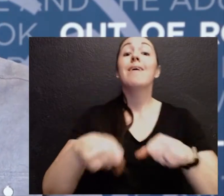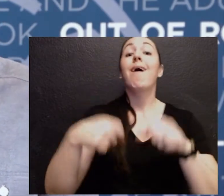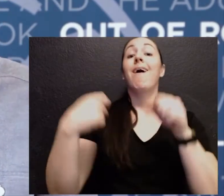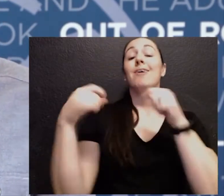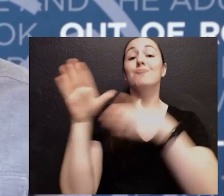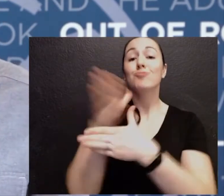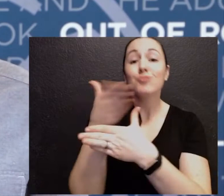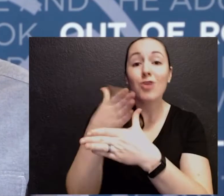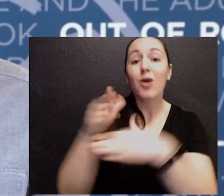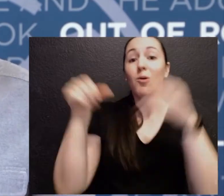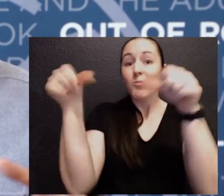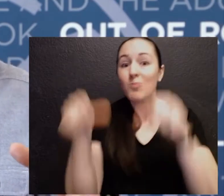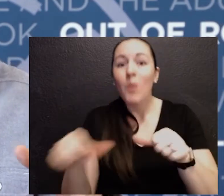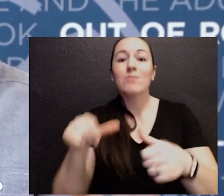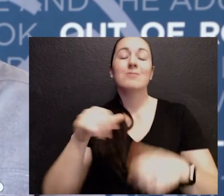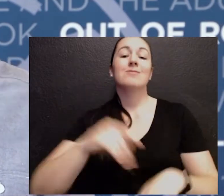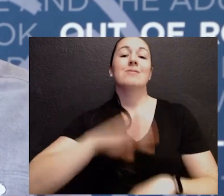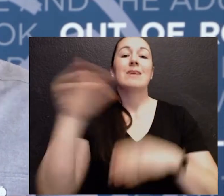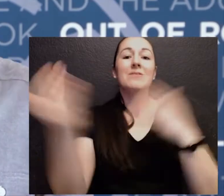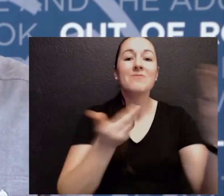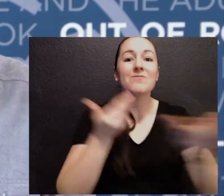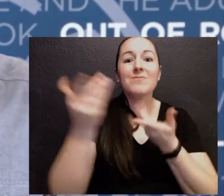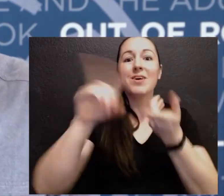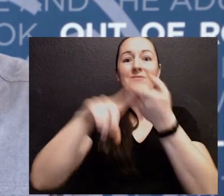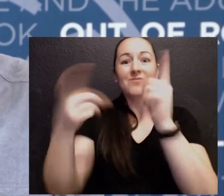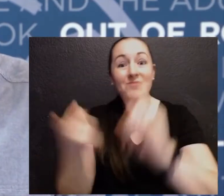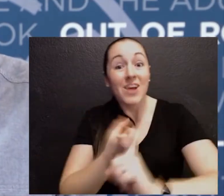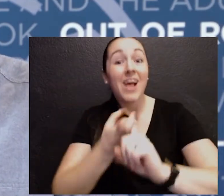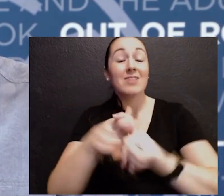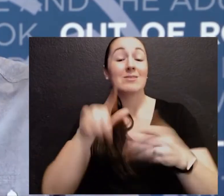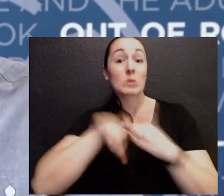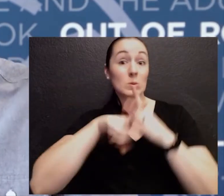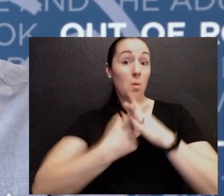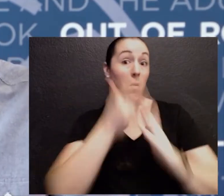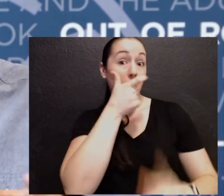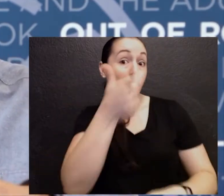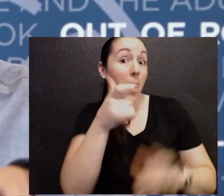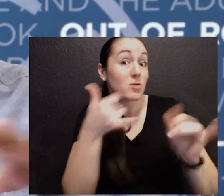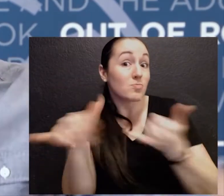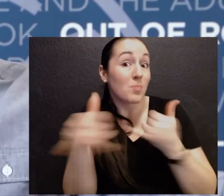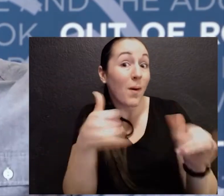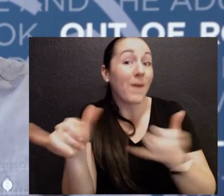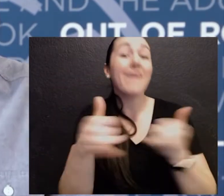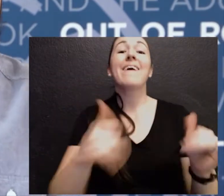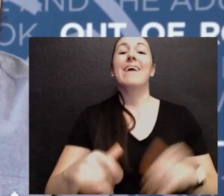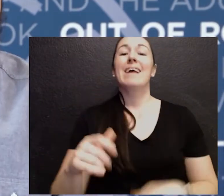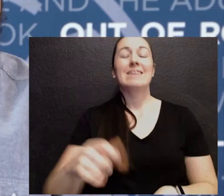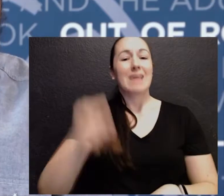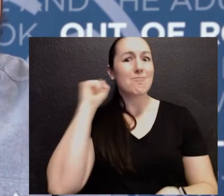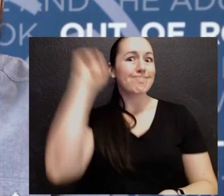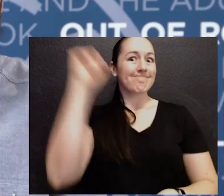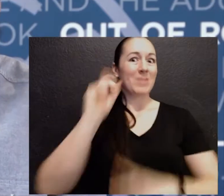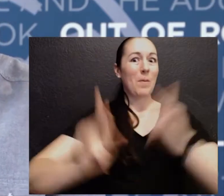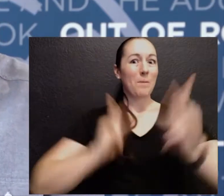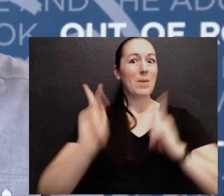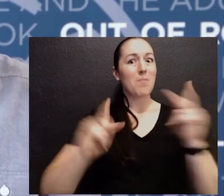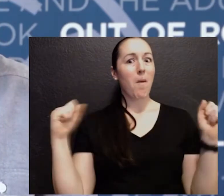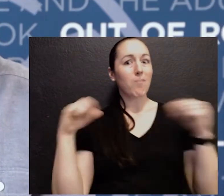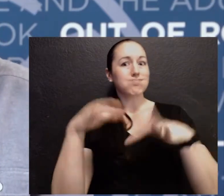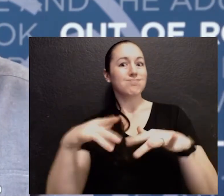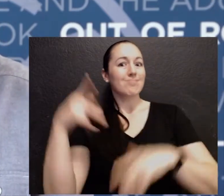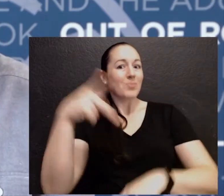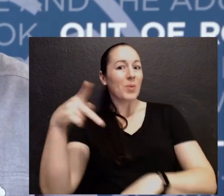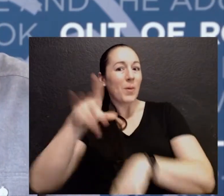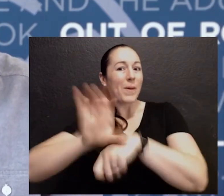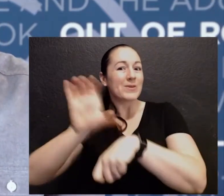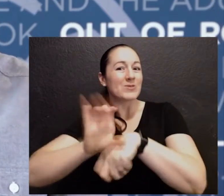it to your own Facebook page. You can also start a watch party of the service and invite your friends. And a big shout out to everyone attending the watch party at the